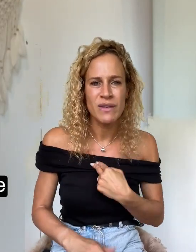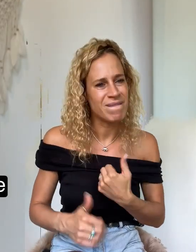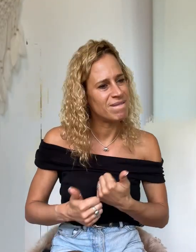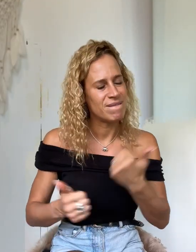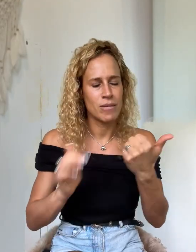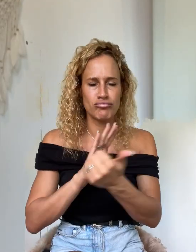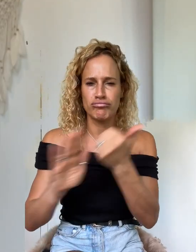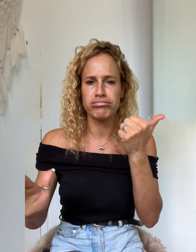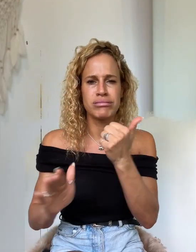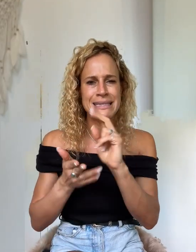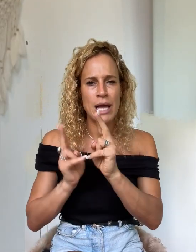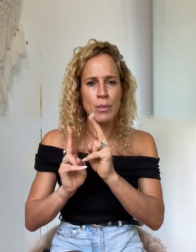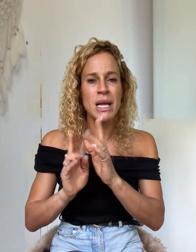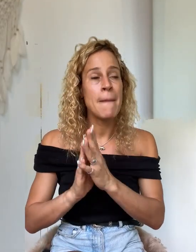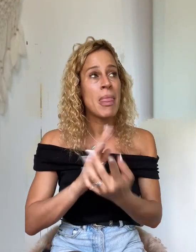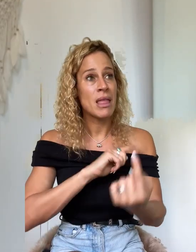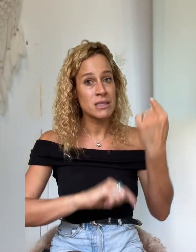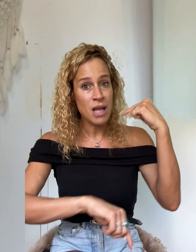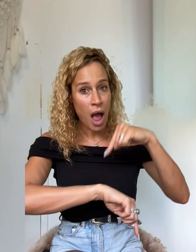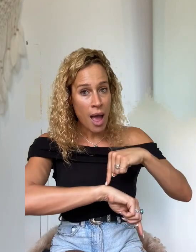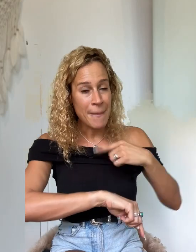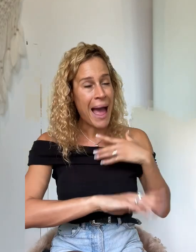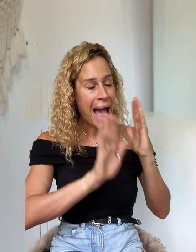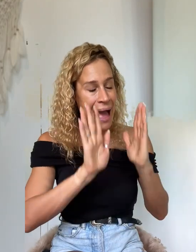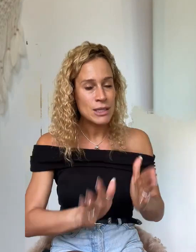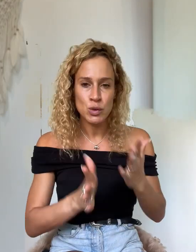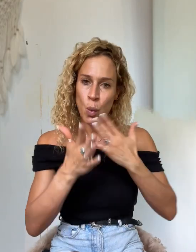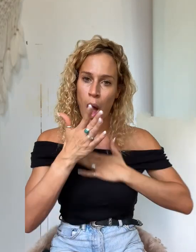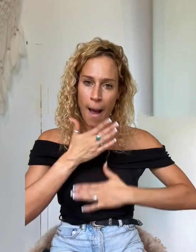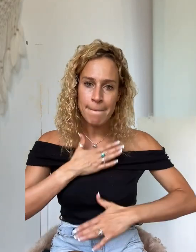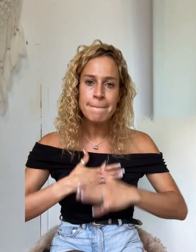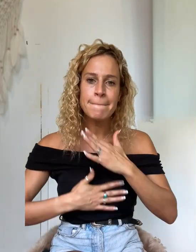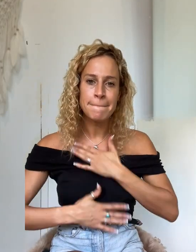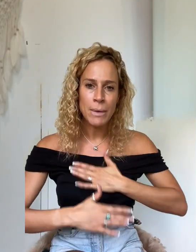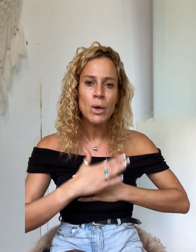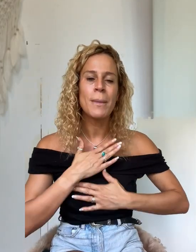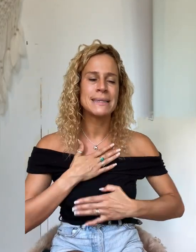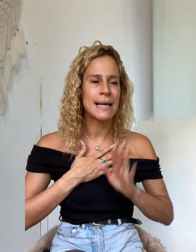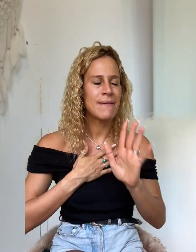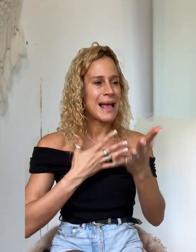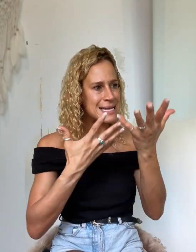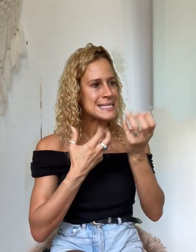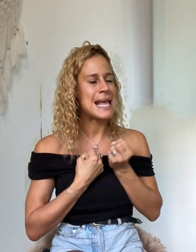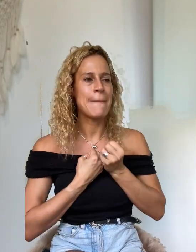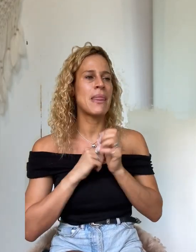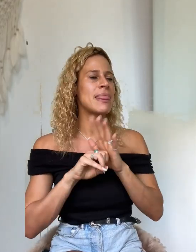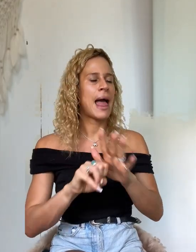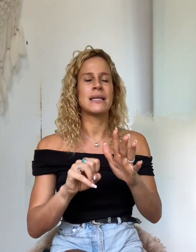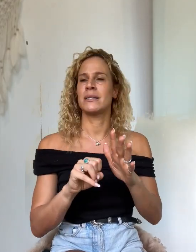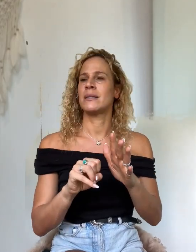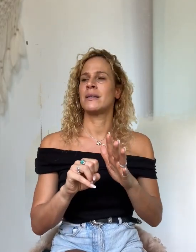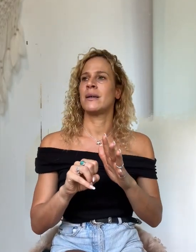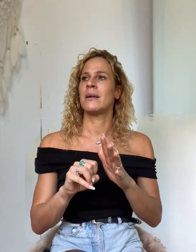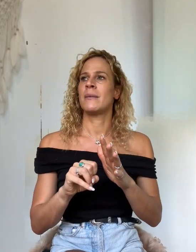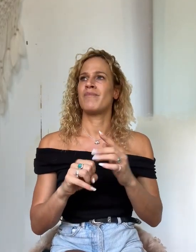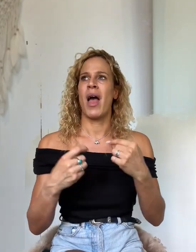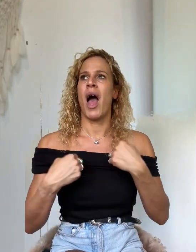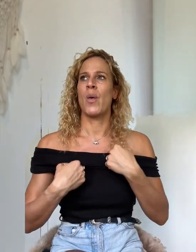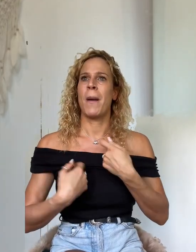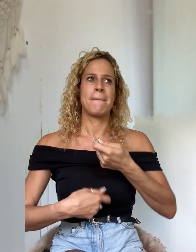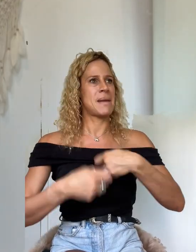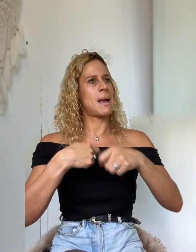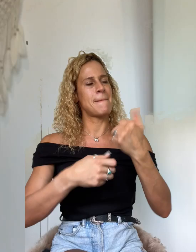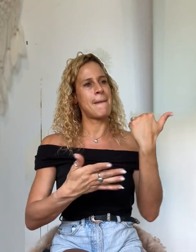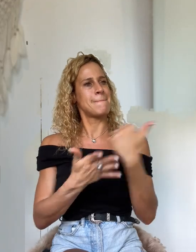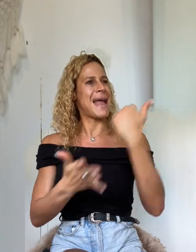course. But at the time, I really had to humble myself and accept that I wasn't going to be amazing at